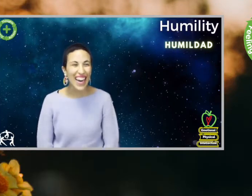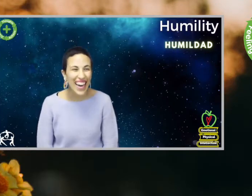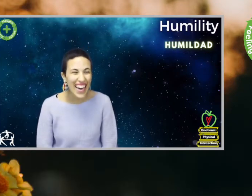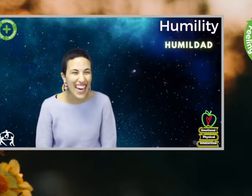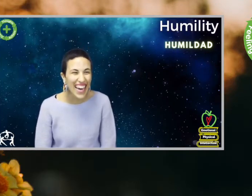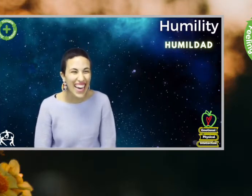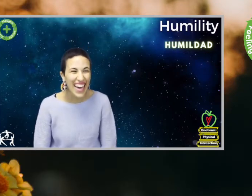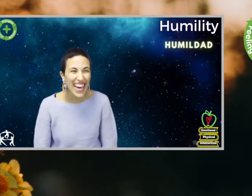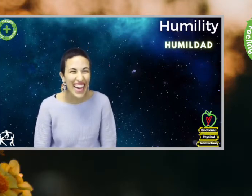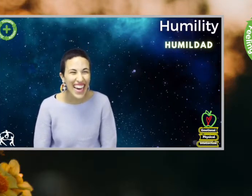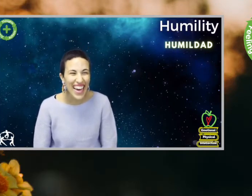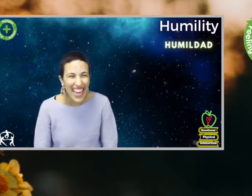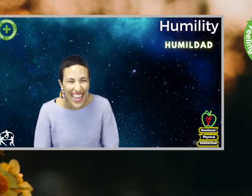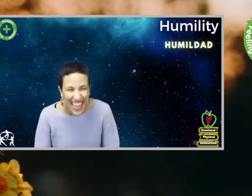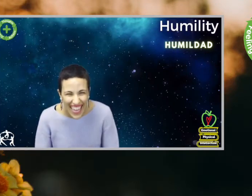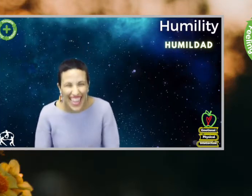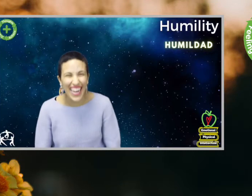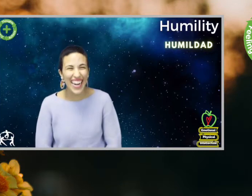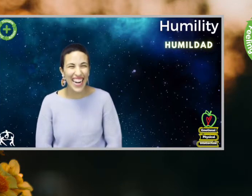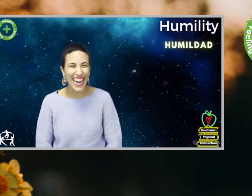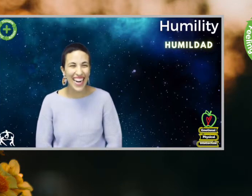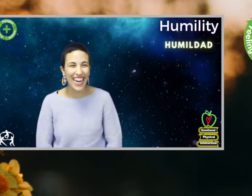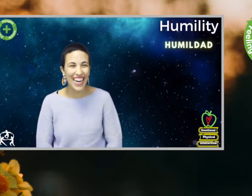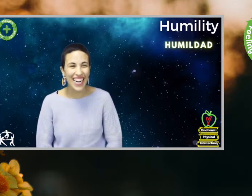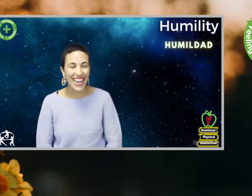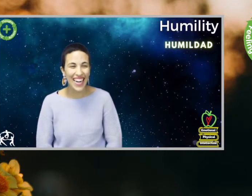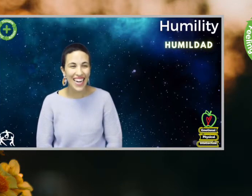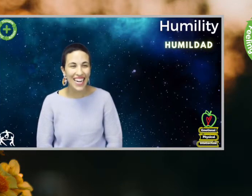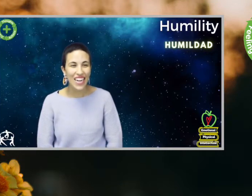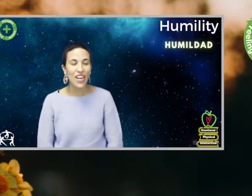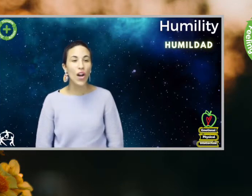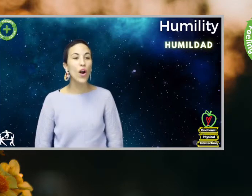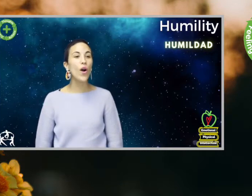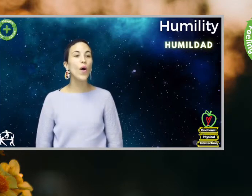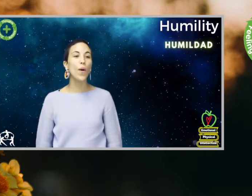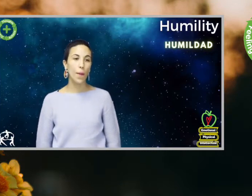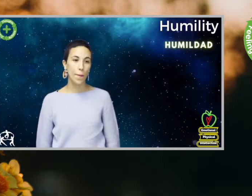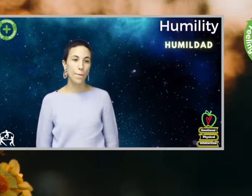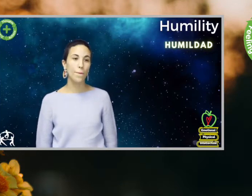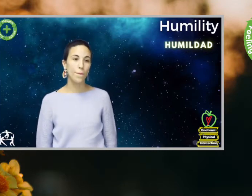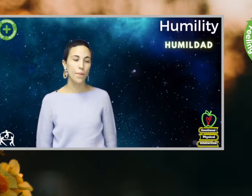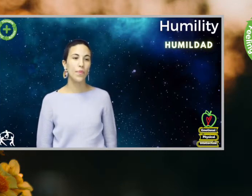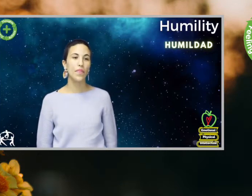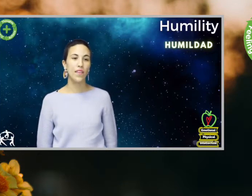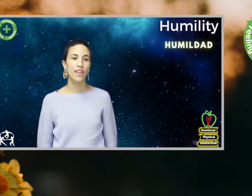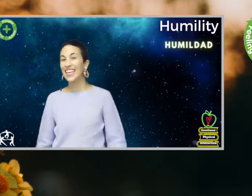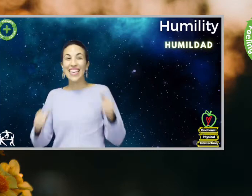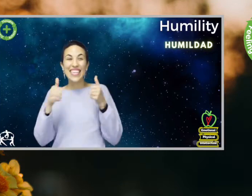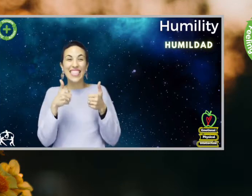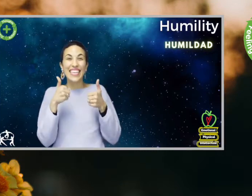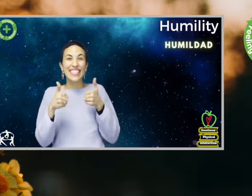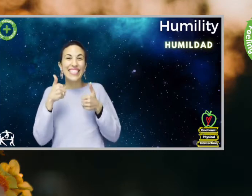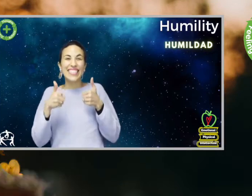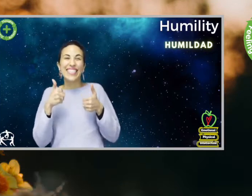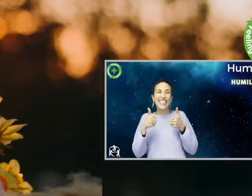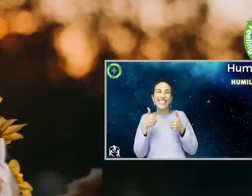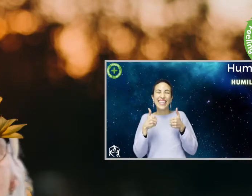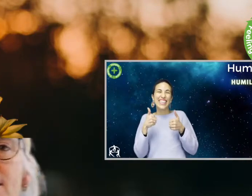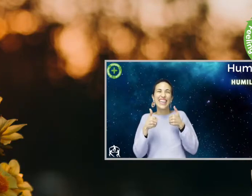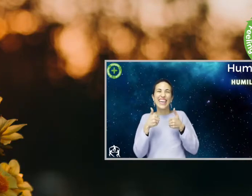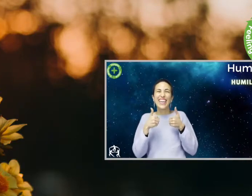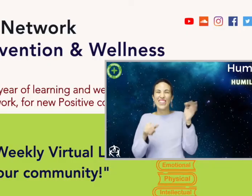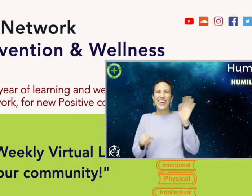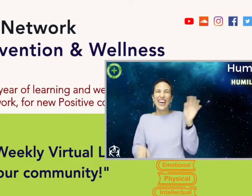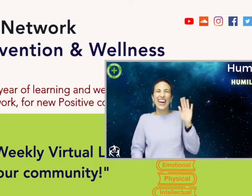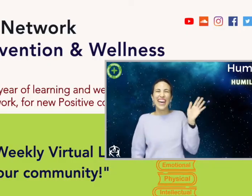Hot, I'm going to go right now because I heard that you have a great activity. I'm going to go get my crayons. See you. Say bye-bye.